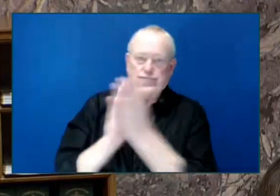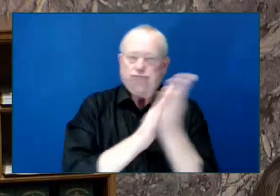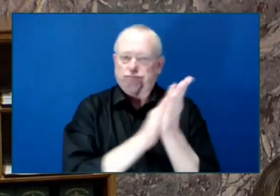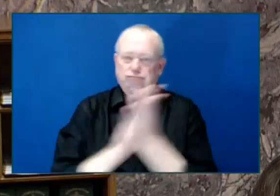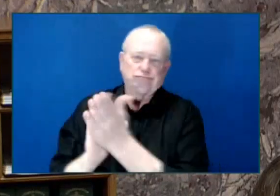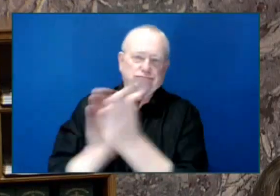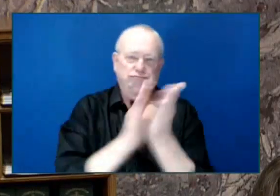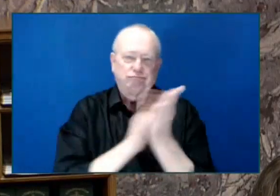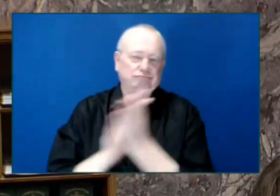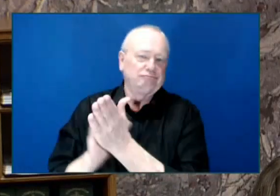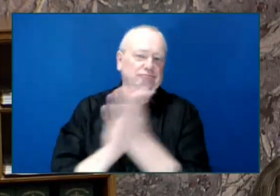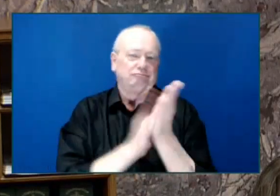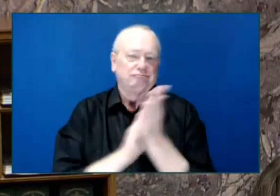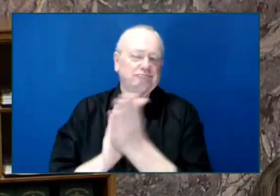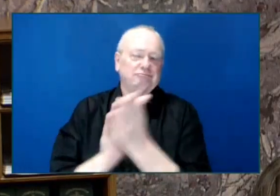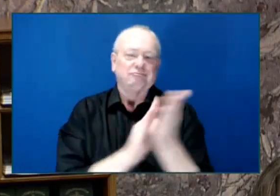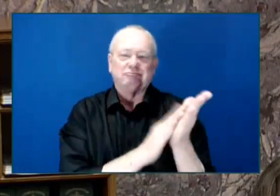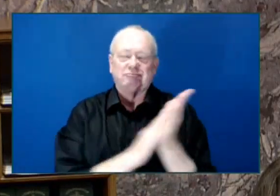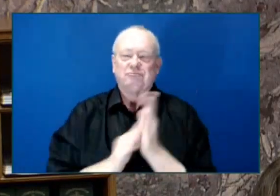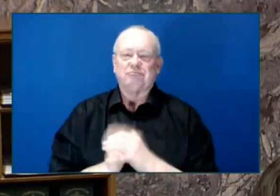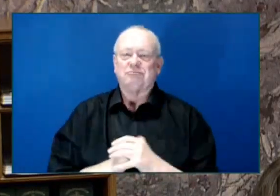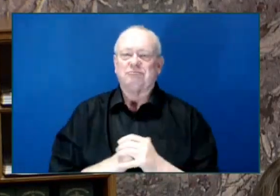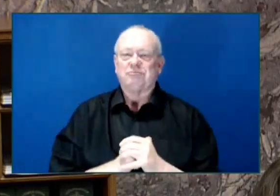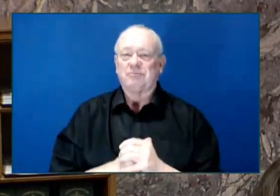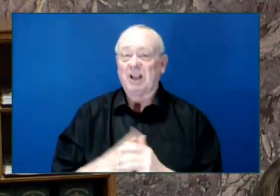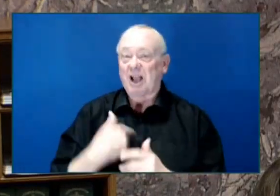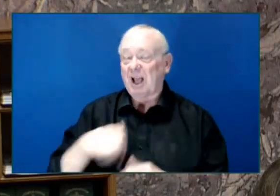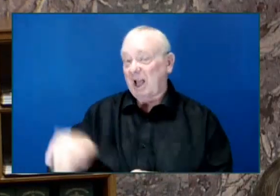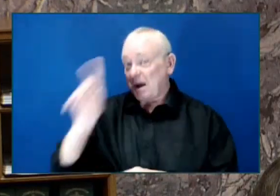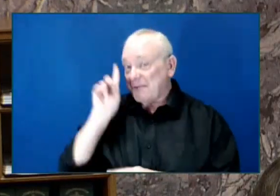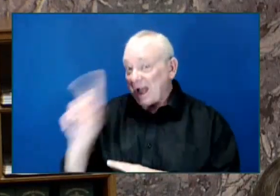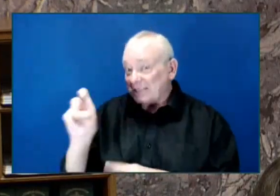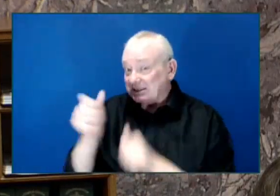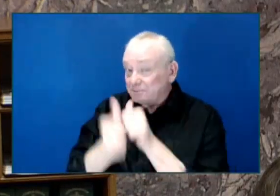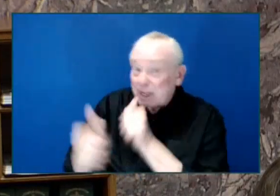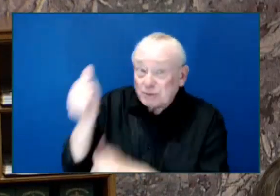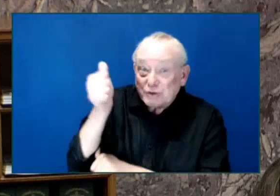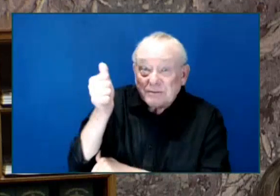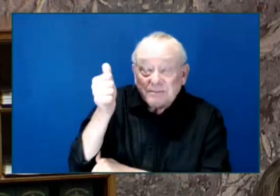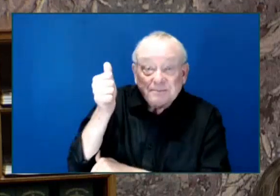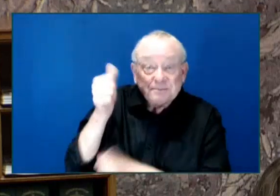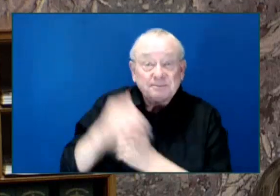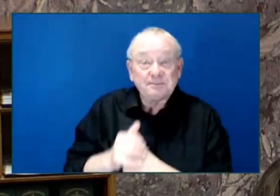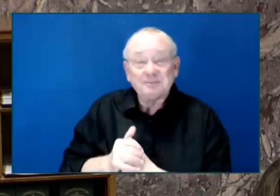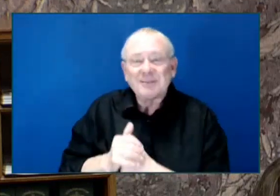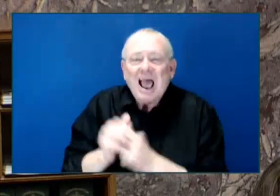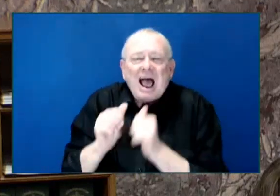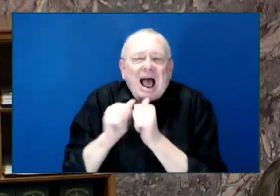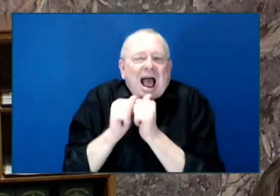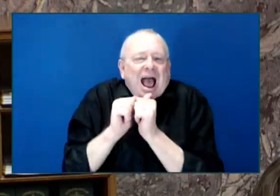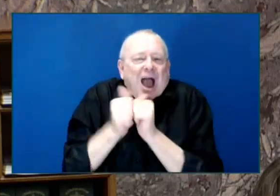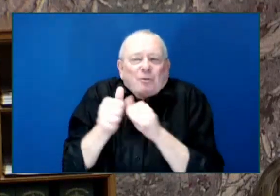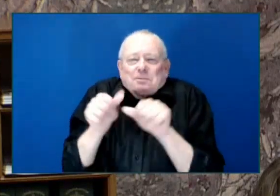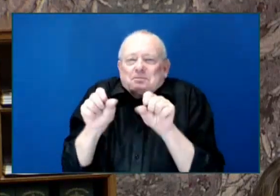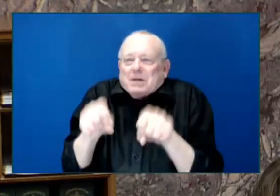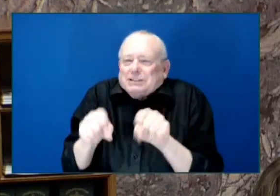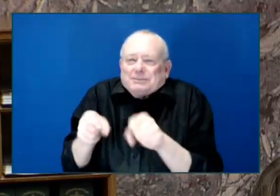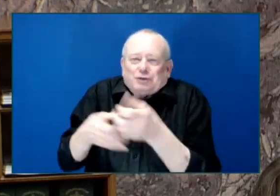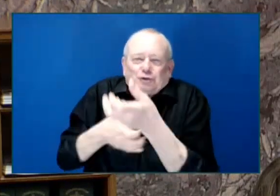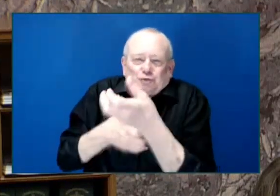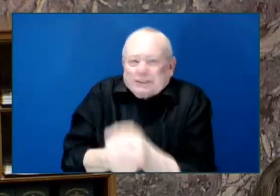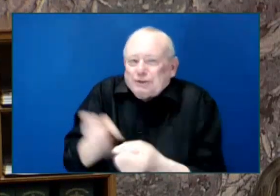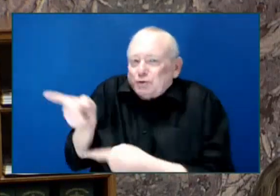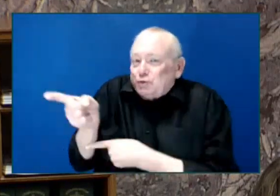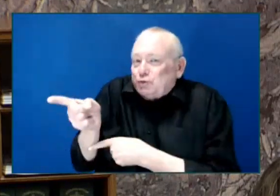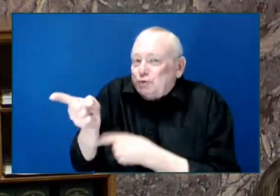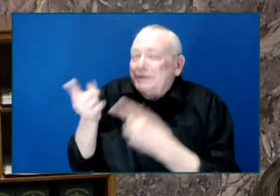question is to the Premier, how can anyone have any trust in this Premier after he announced a reversal of the discredited hub